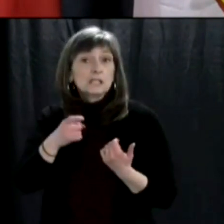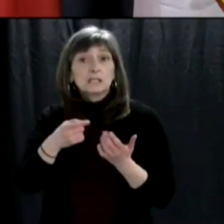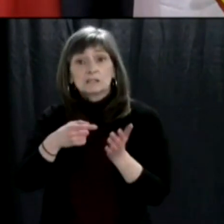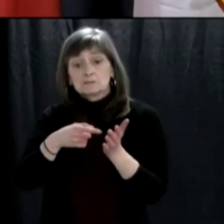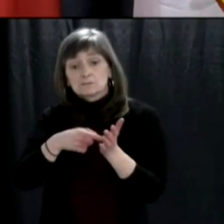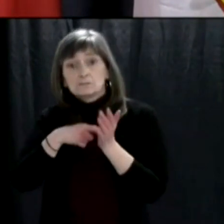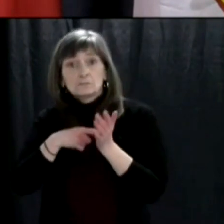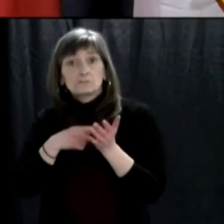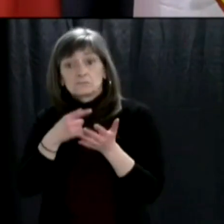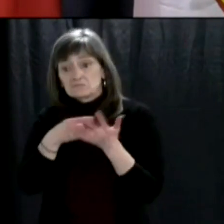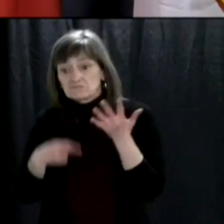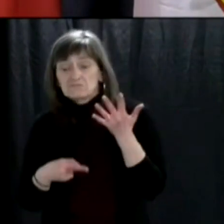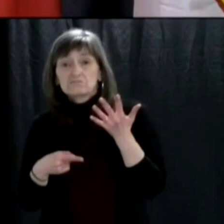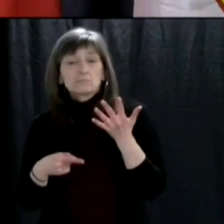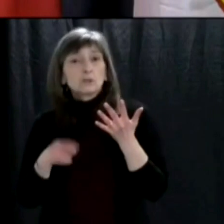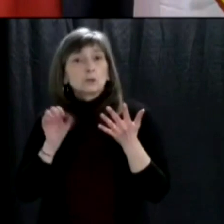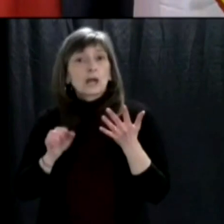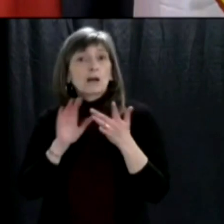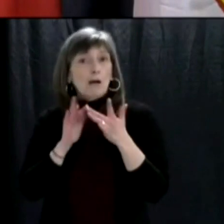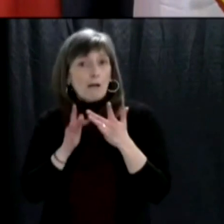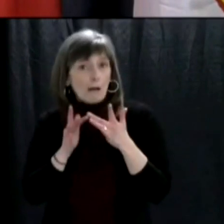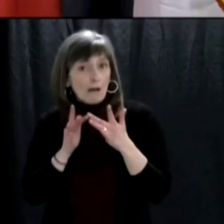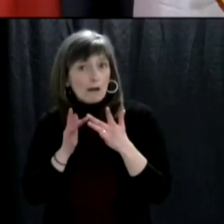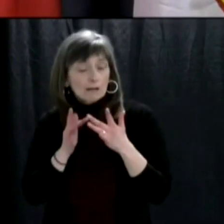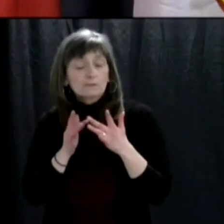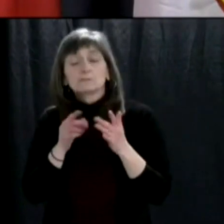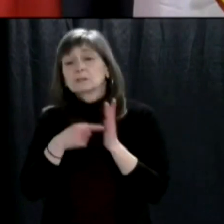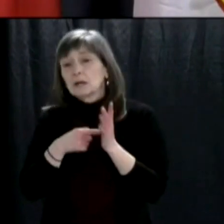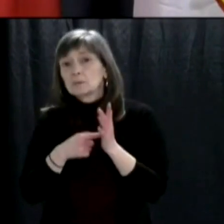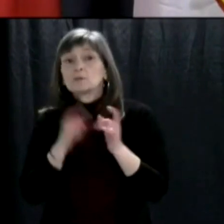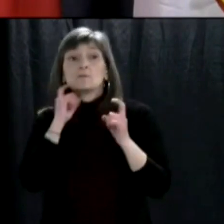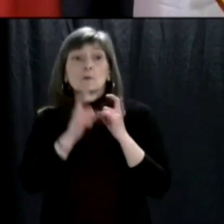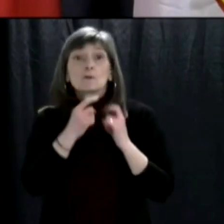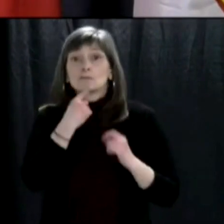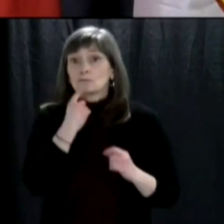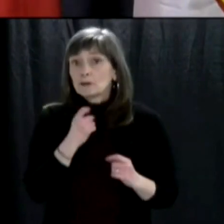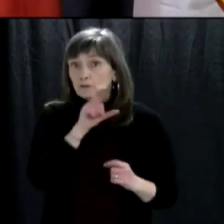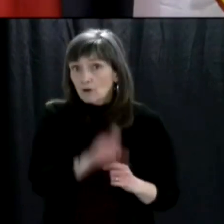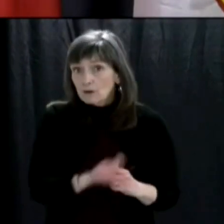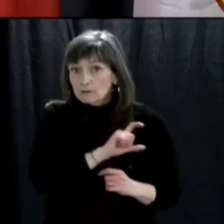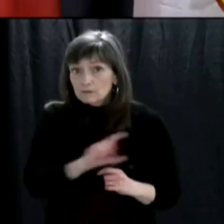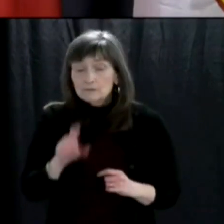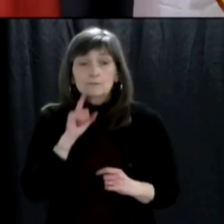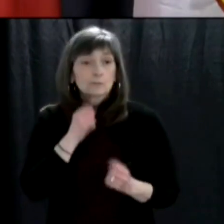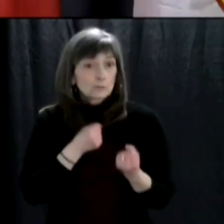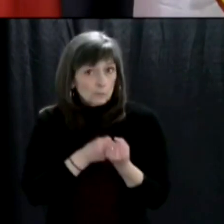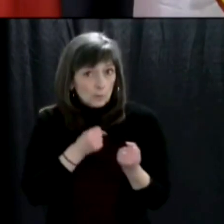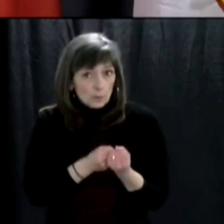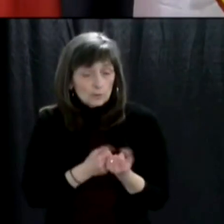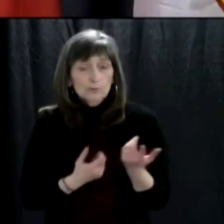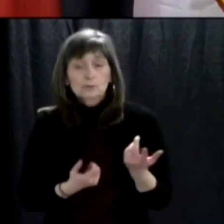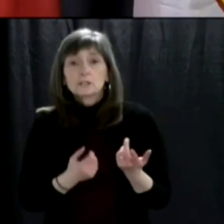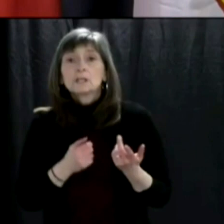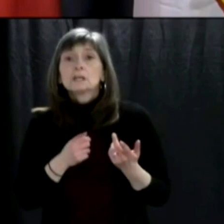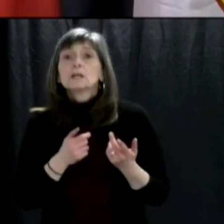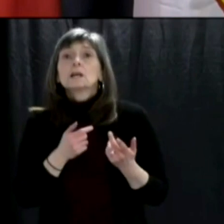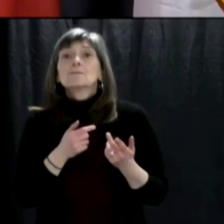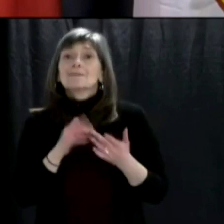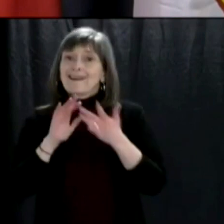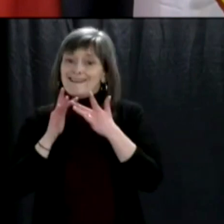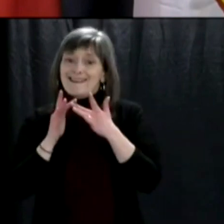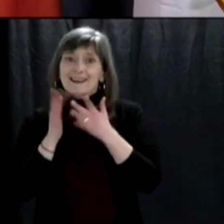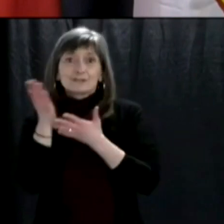goods, especially our seniors who can call the Red Cross also for support lines? It's by using the